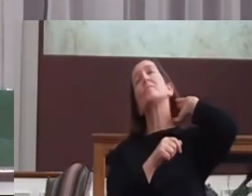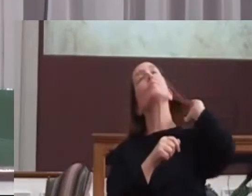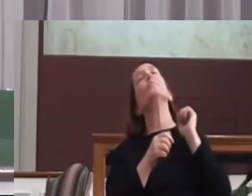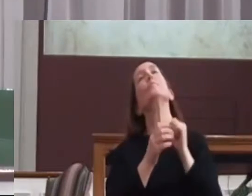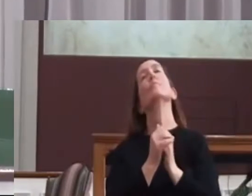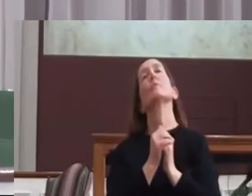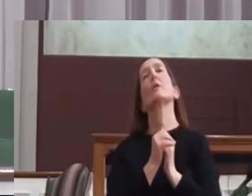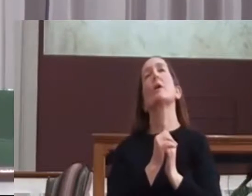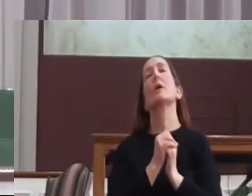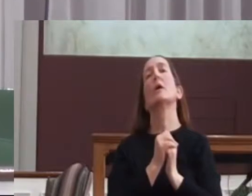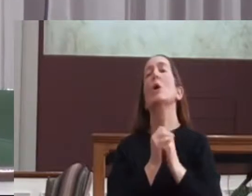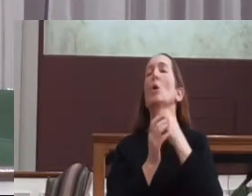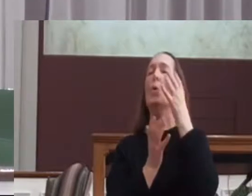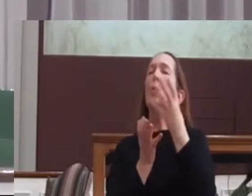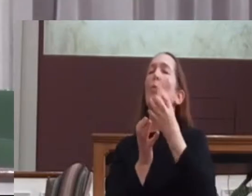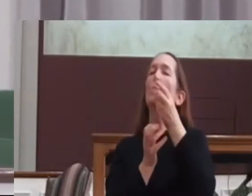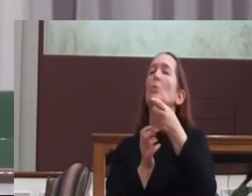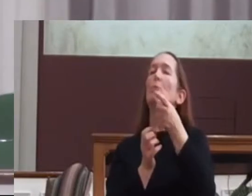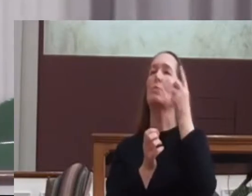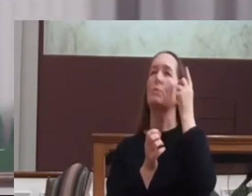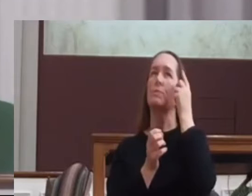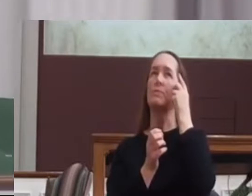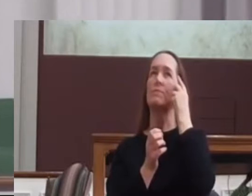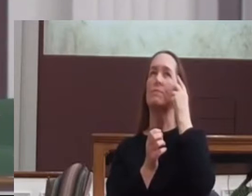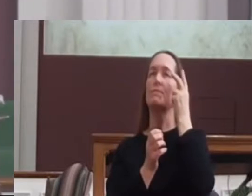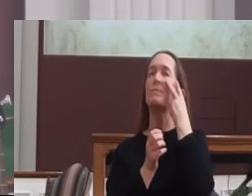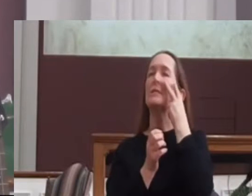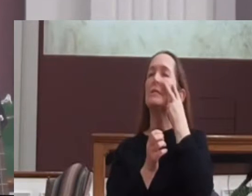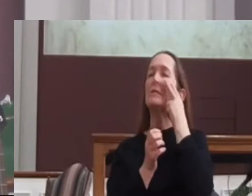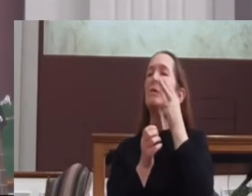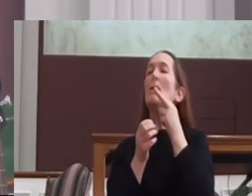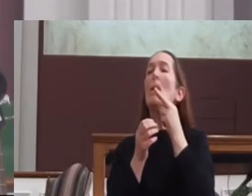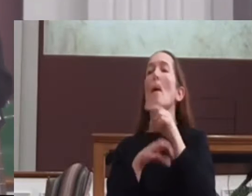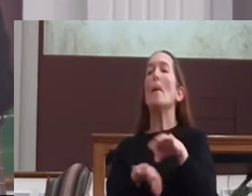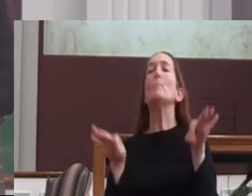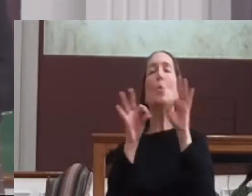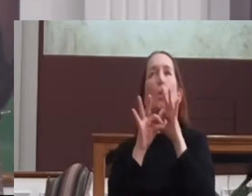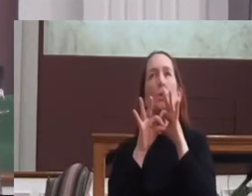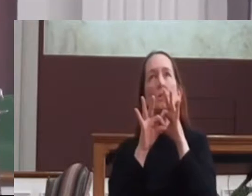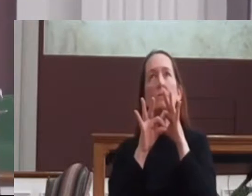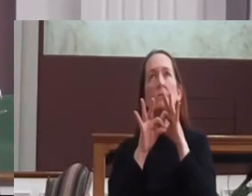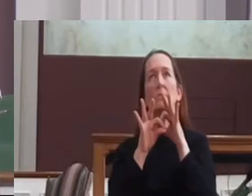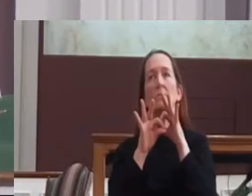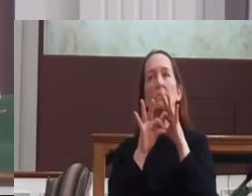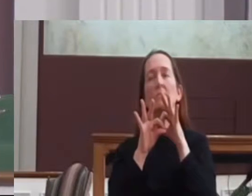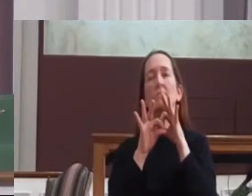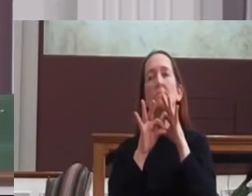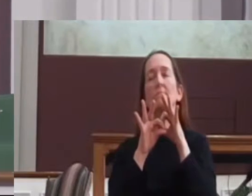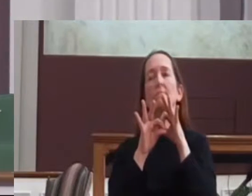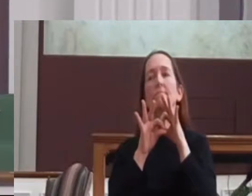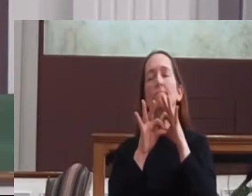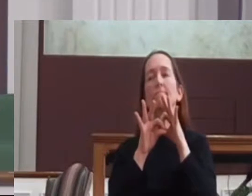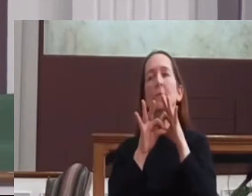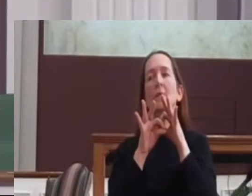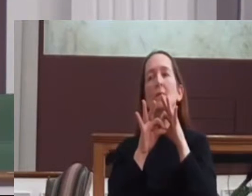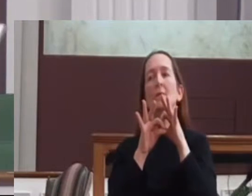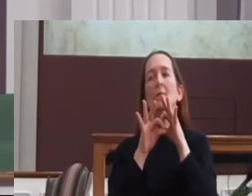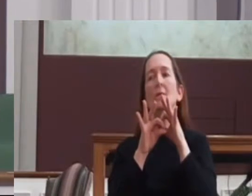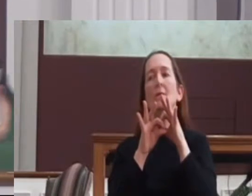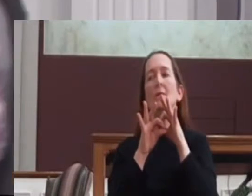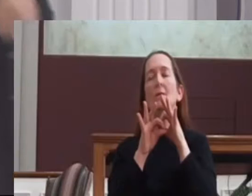The reason I wanted to grab that passage is because I wanted you to see how